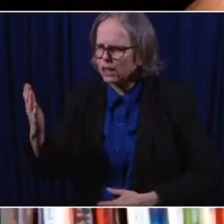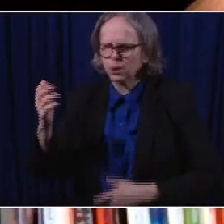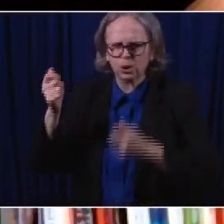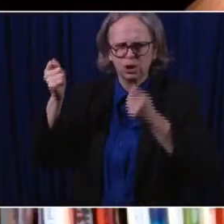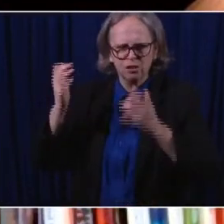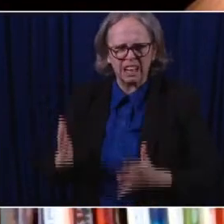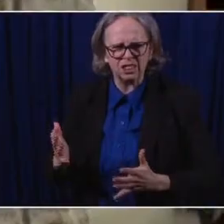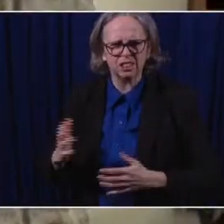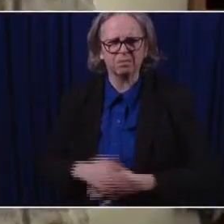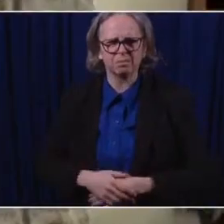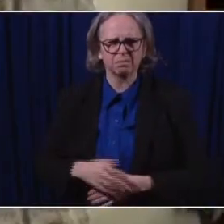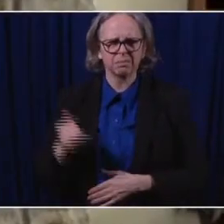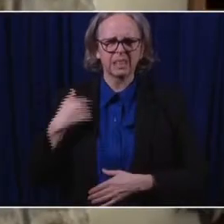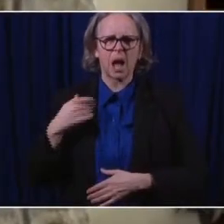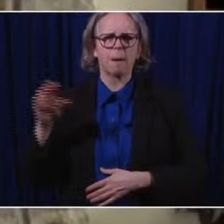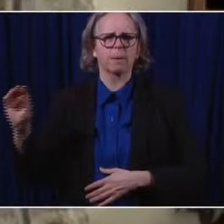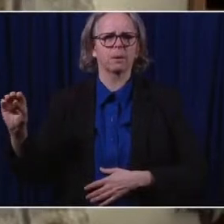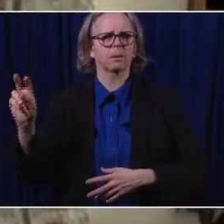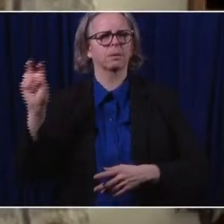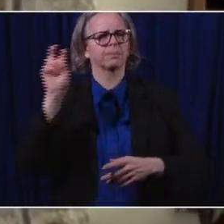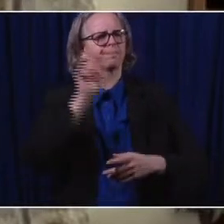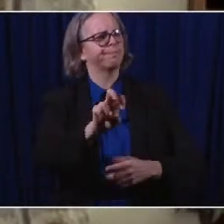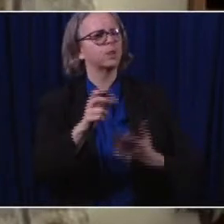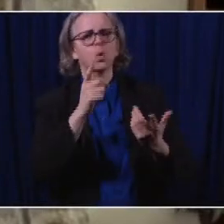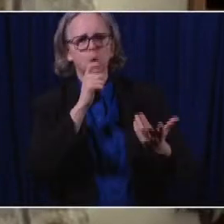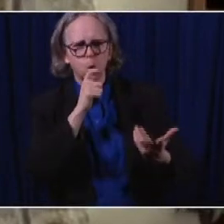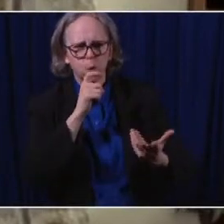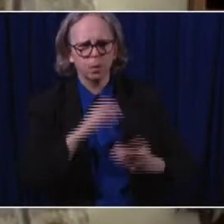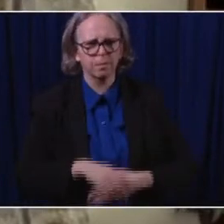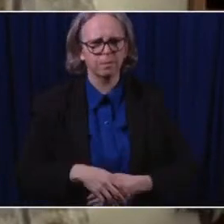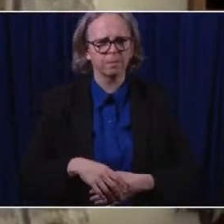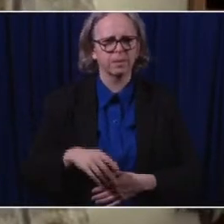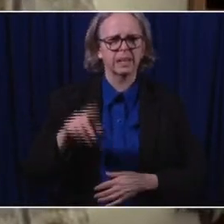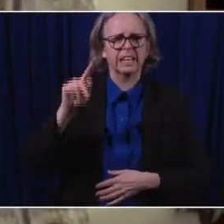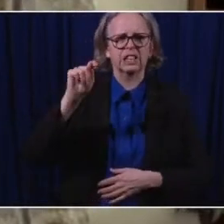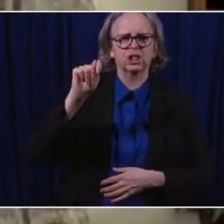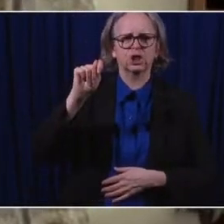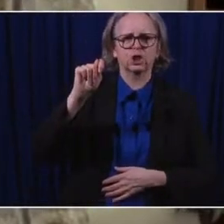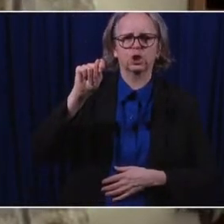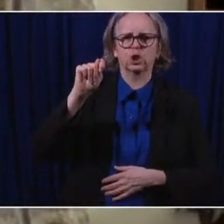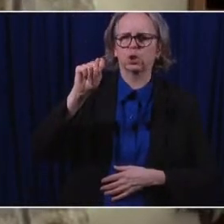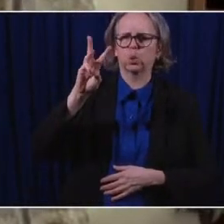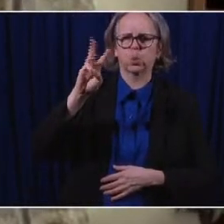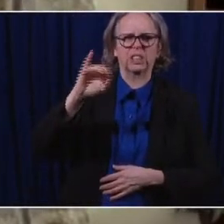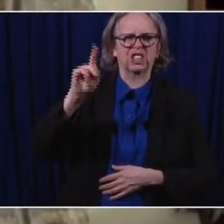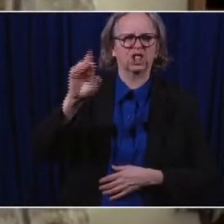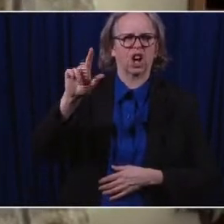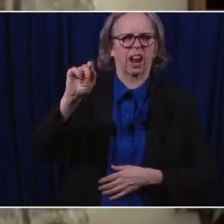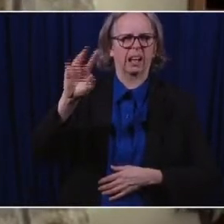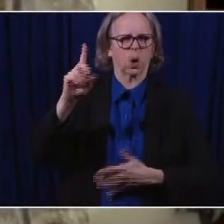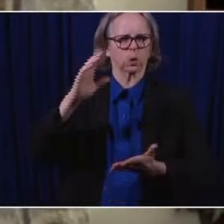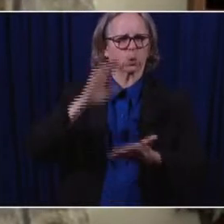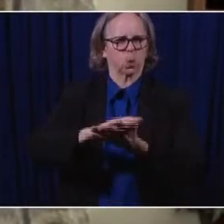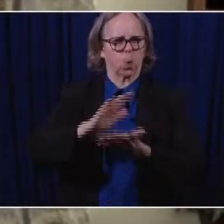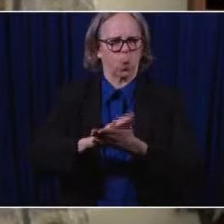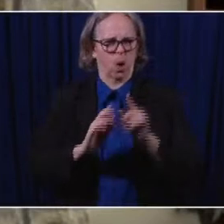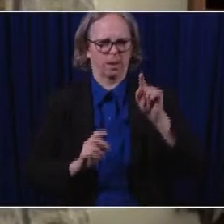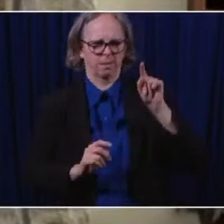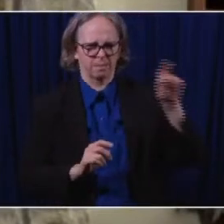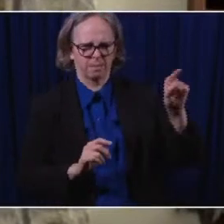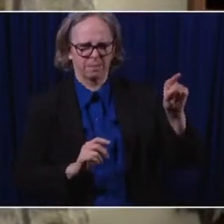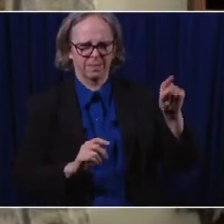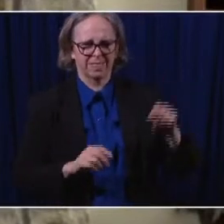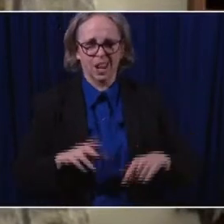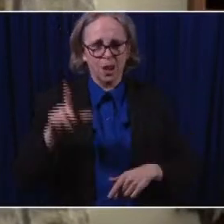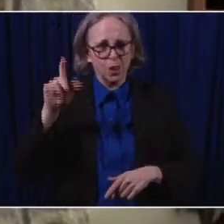Switzerland, where the Lieutenant Governor is. It's actually Switzerland School District. And Lieutenant Governor is in